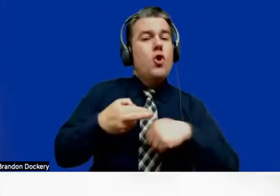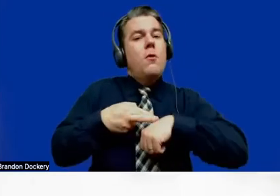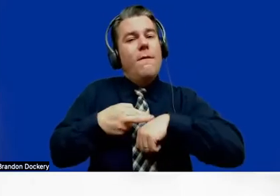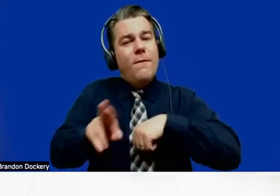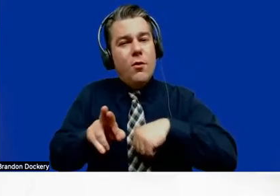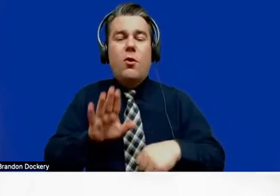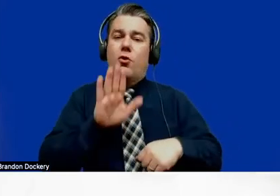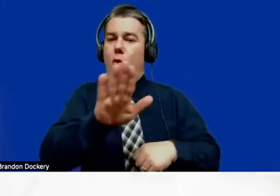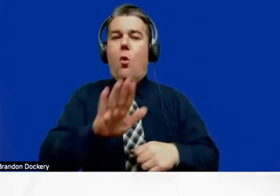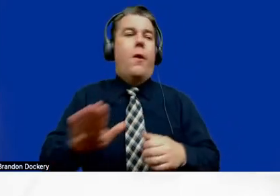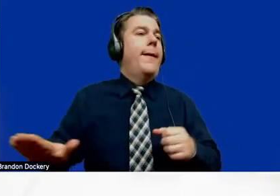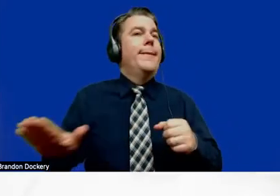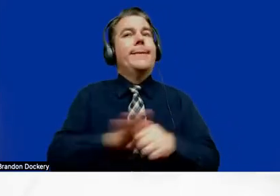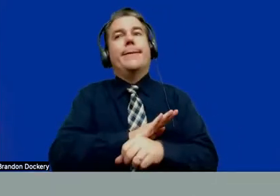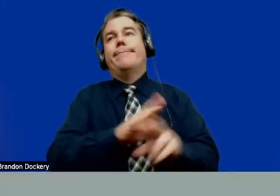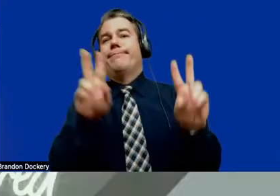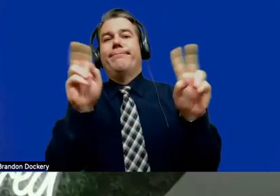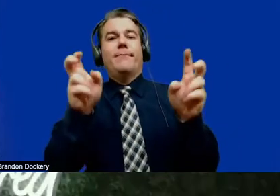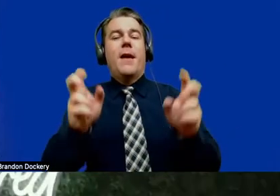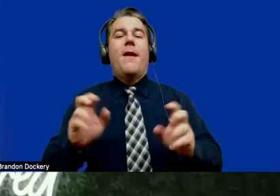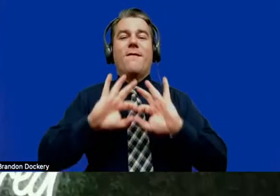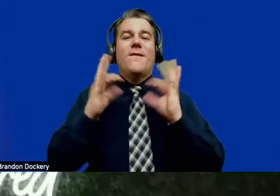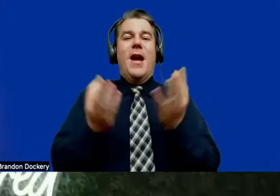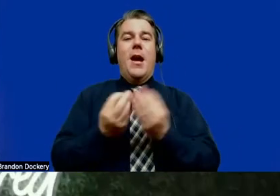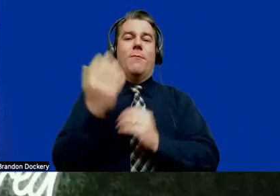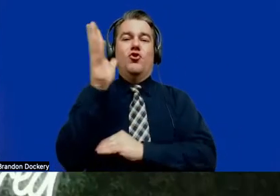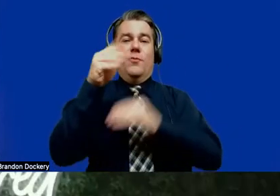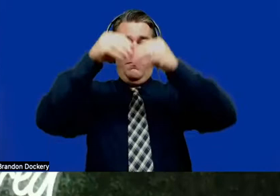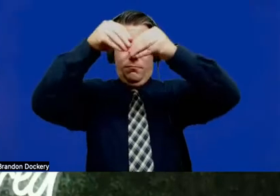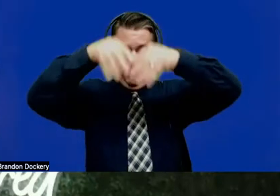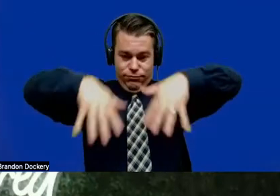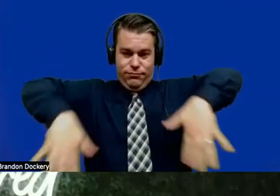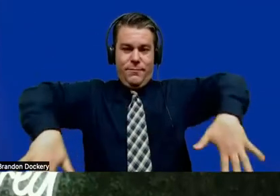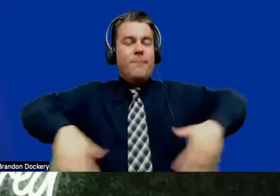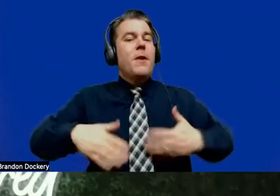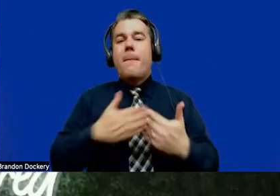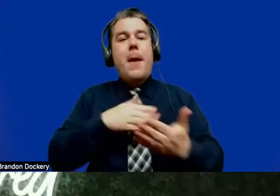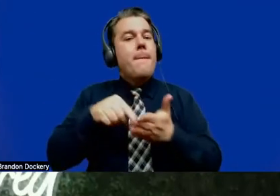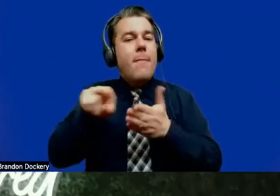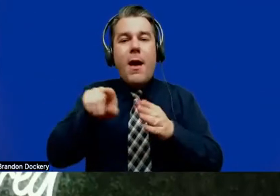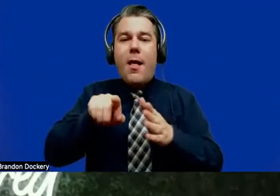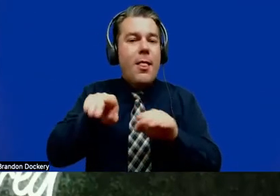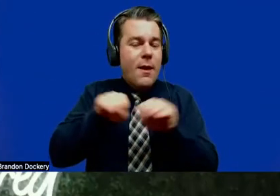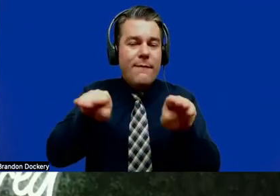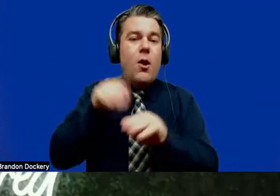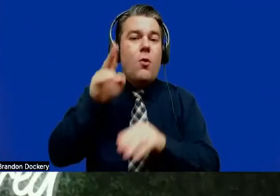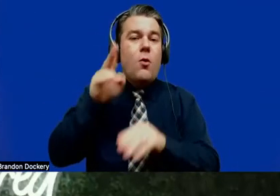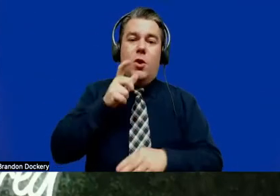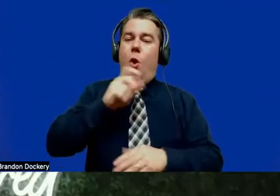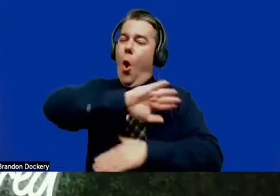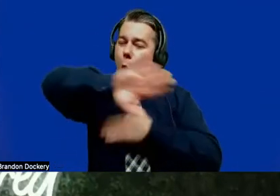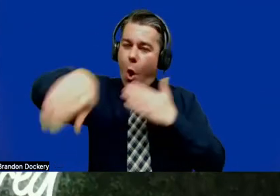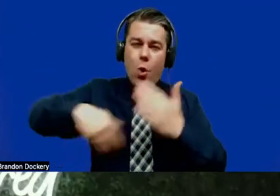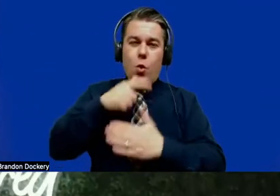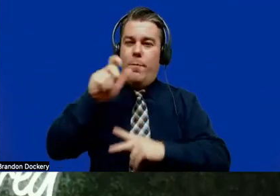entire, I call it family tree, right? So regardless of pay levels, you're going to see your entire family tree.